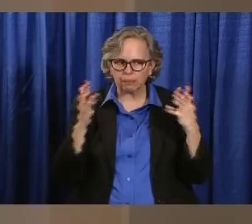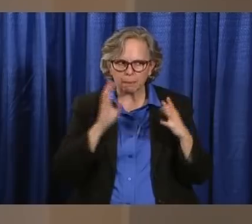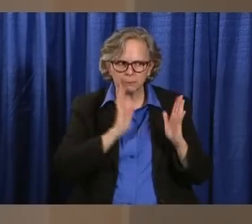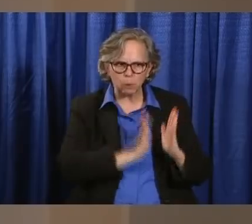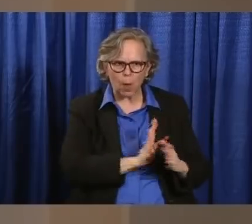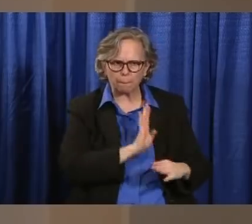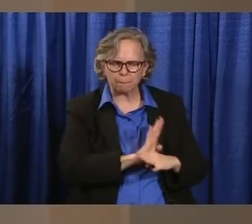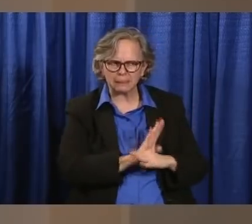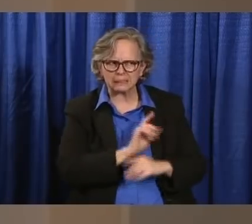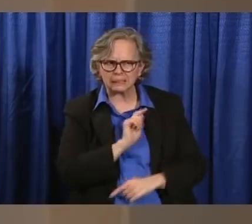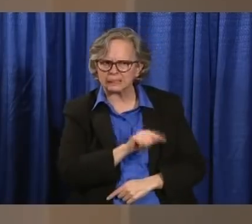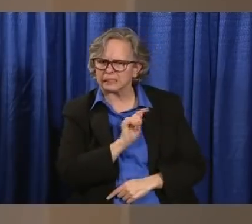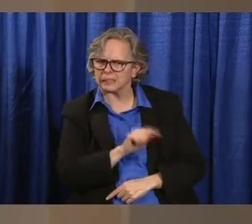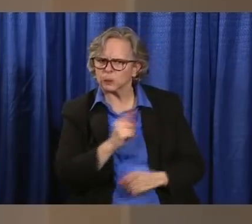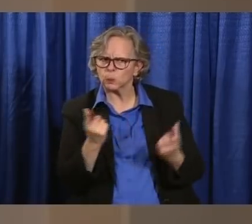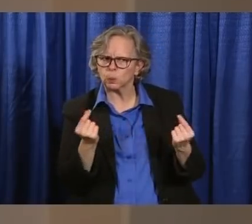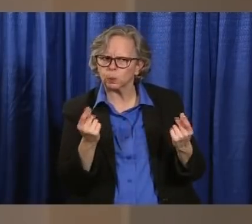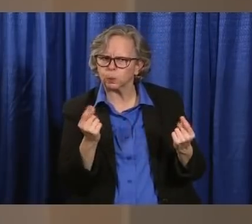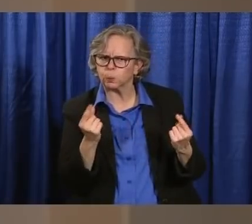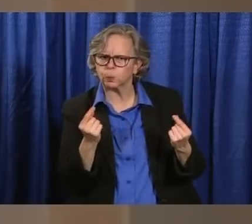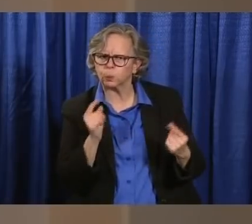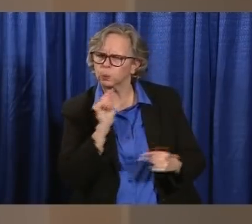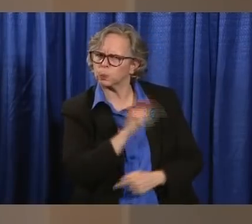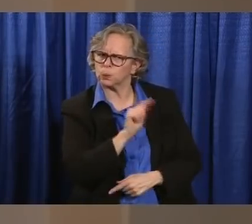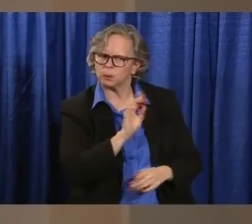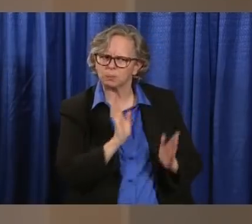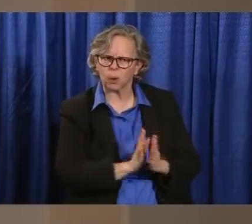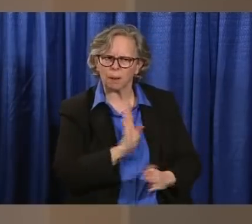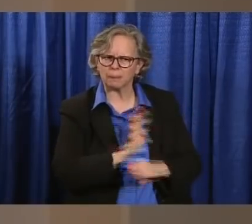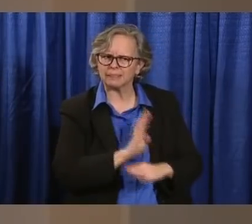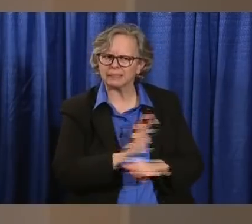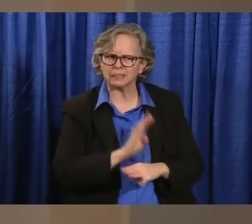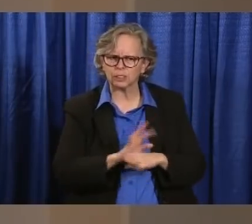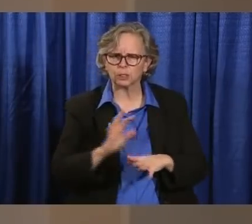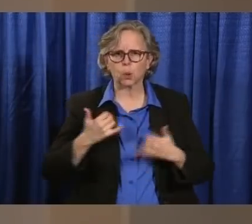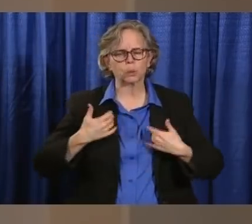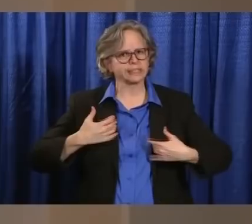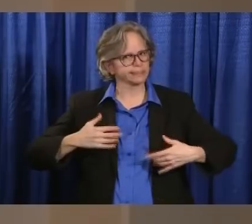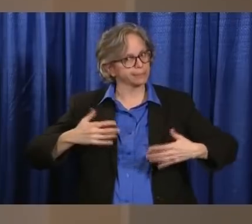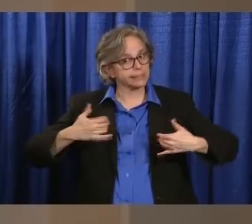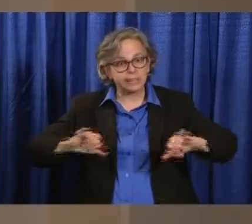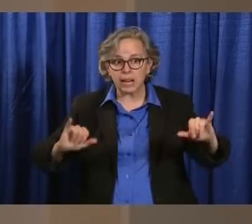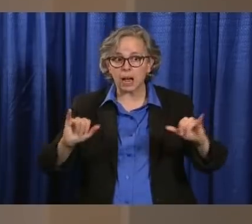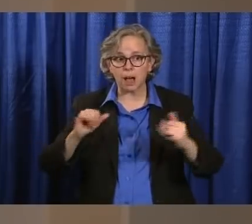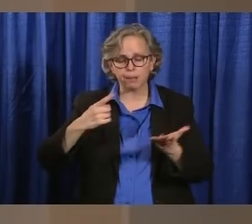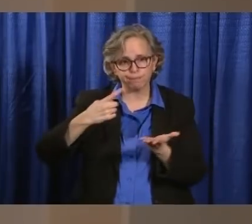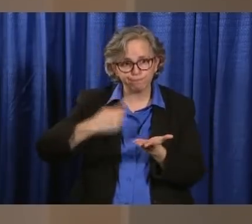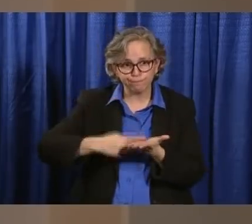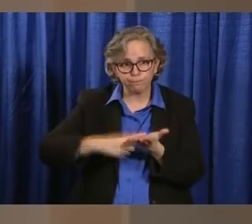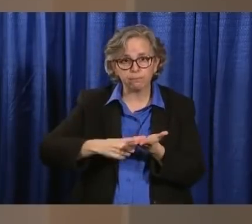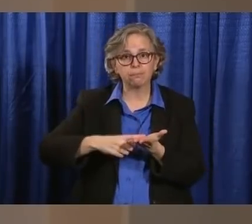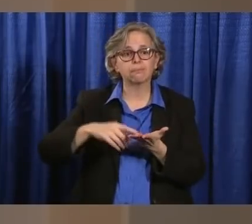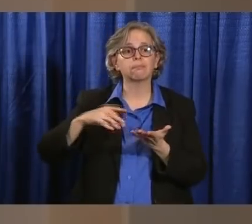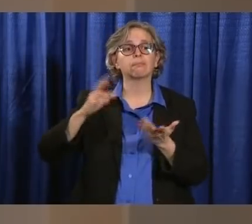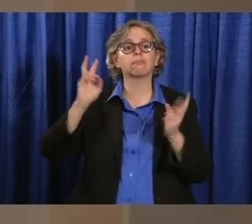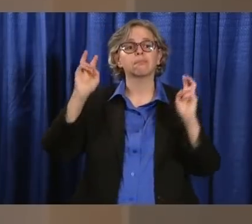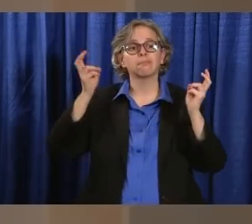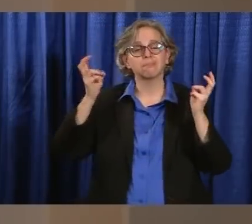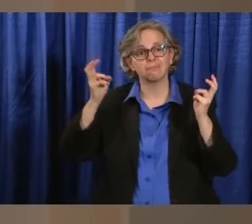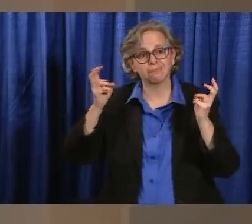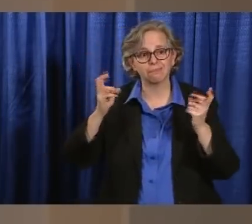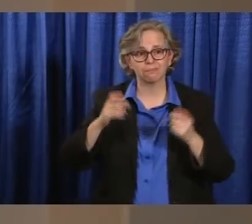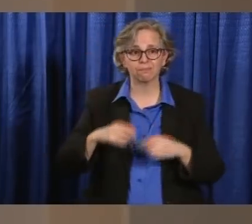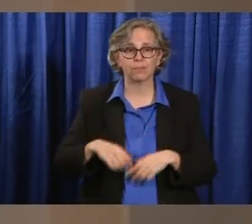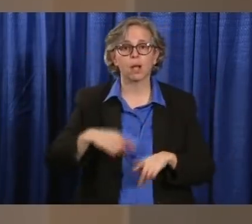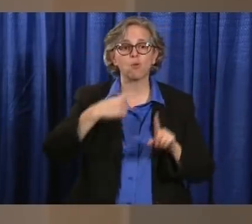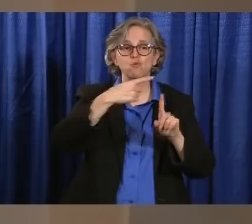the forgiveness of BWC payments through June, the insurance grace periods on a variety